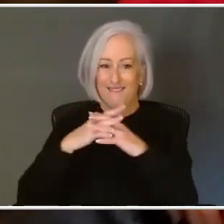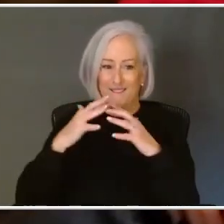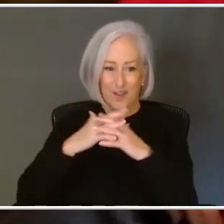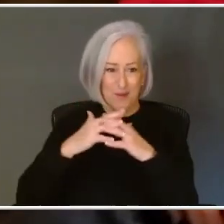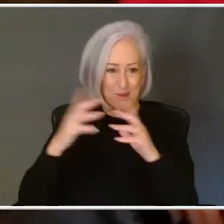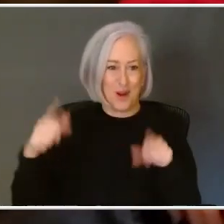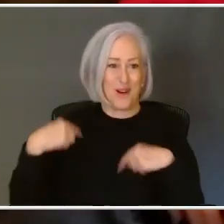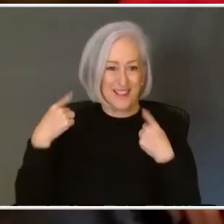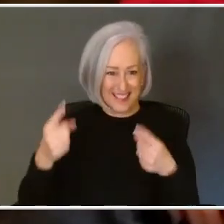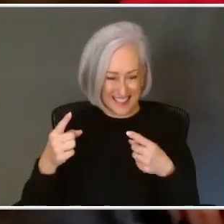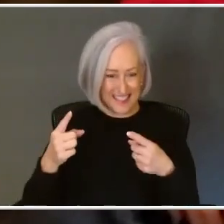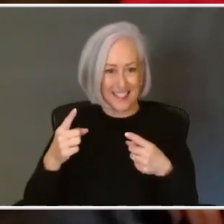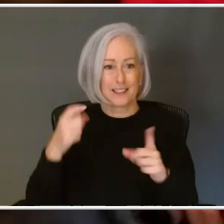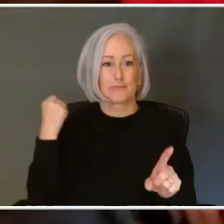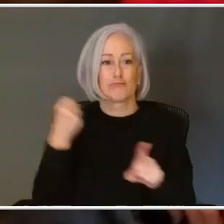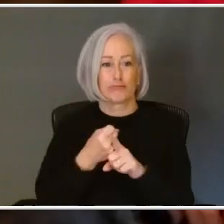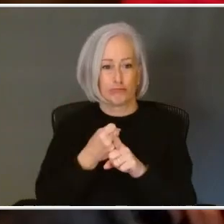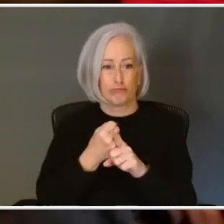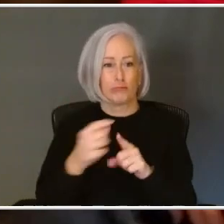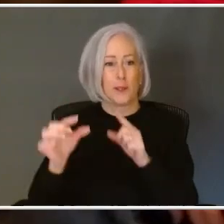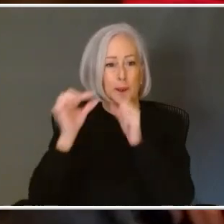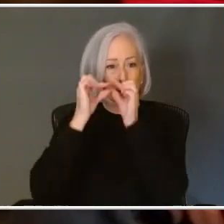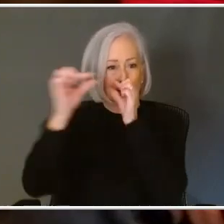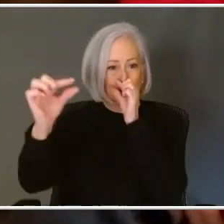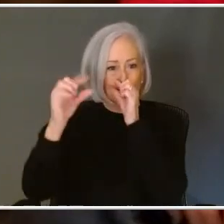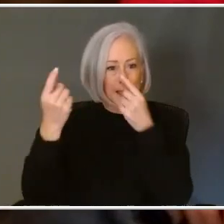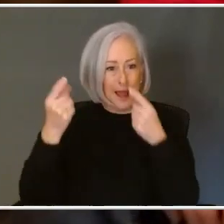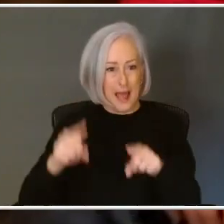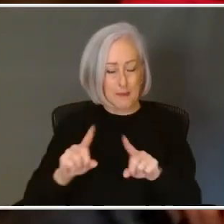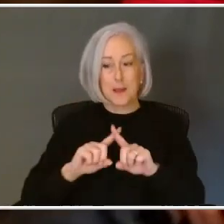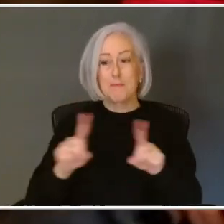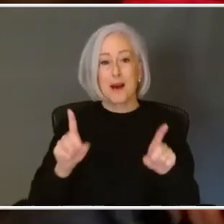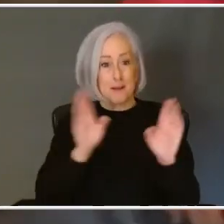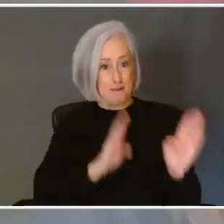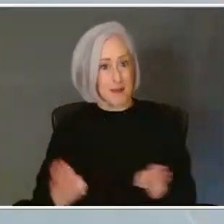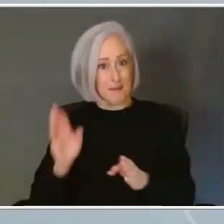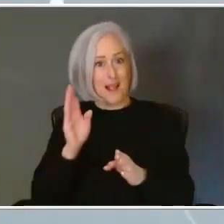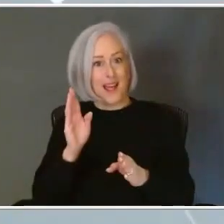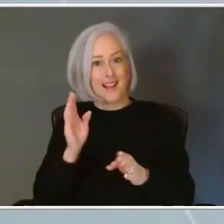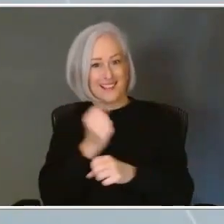accident, but I plan to again this season, or next season, I guess.